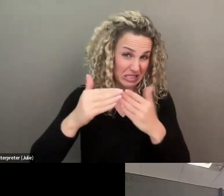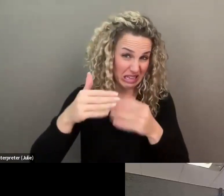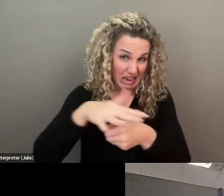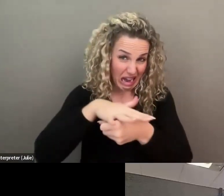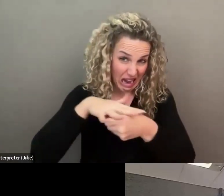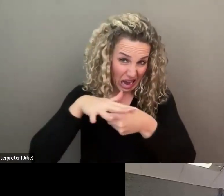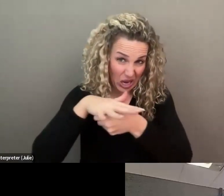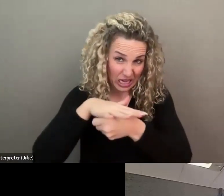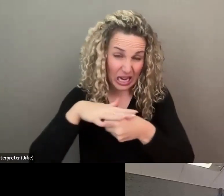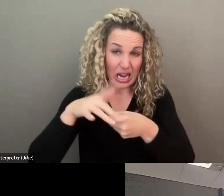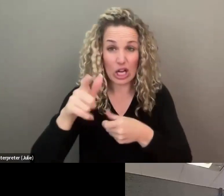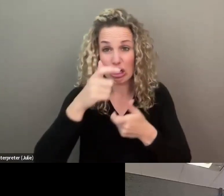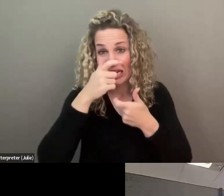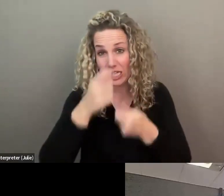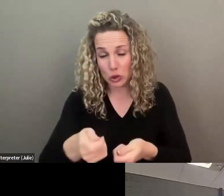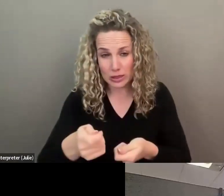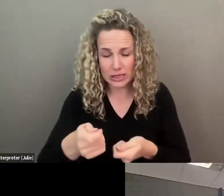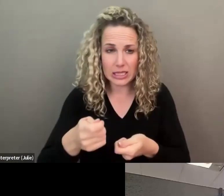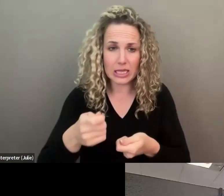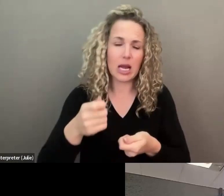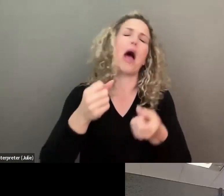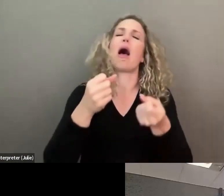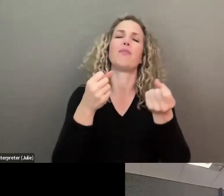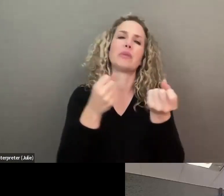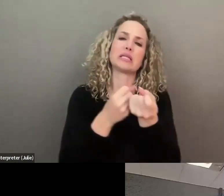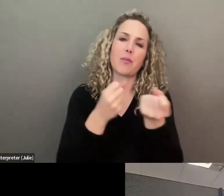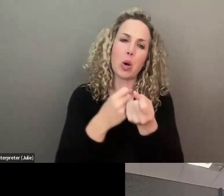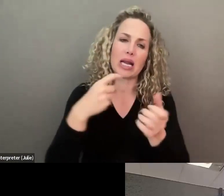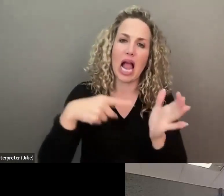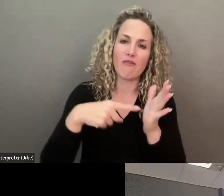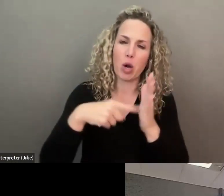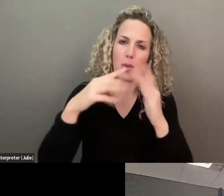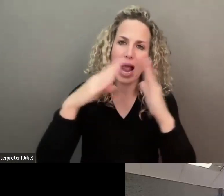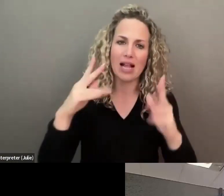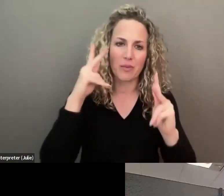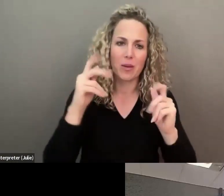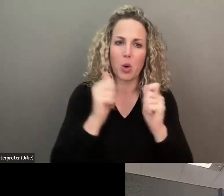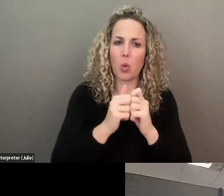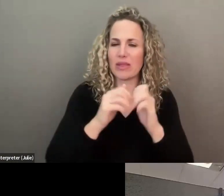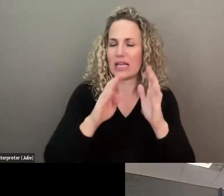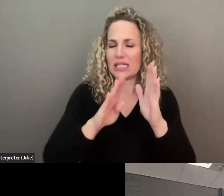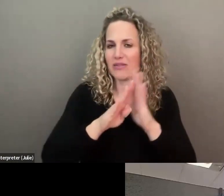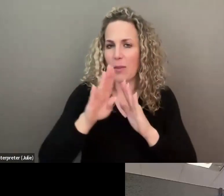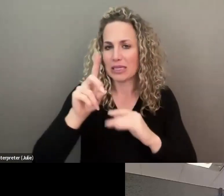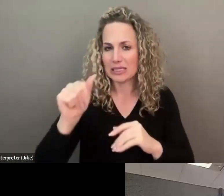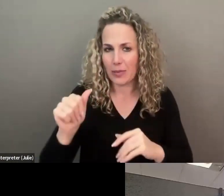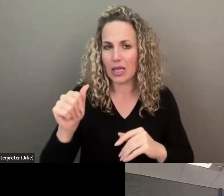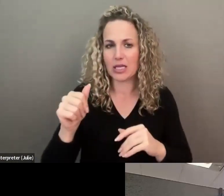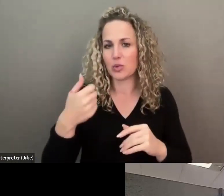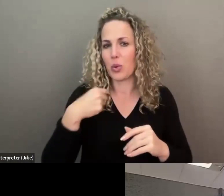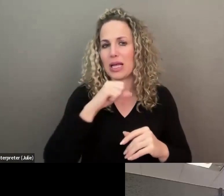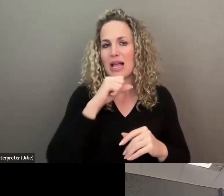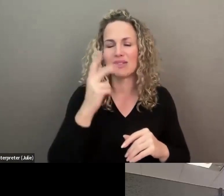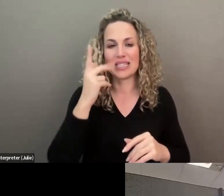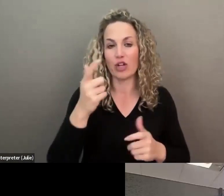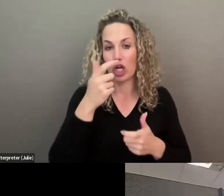if you're interested in supporting more affordable housing for people with developmental disabilities, we would love to see